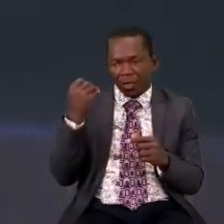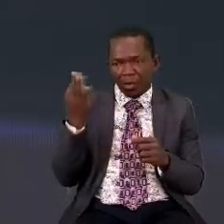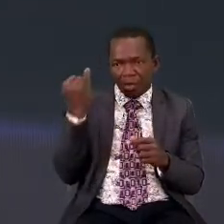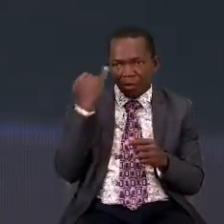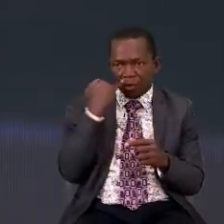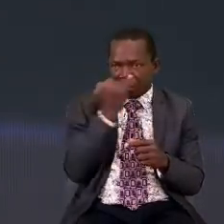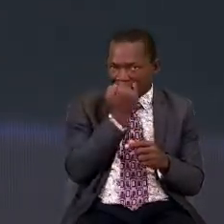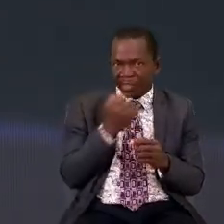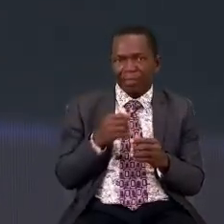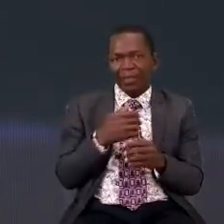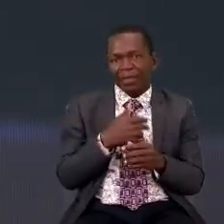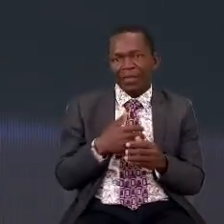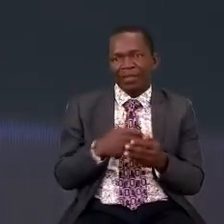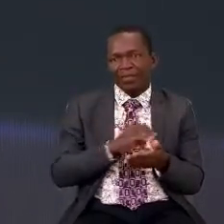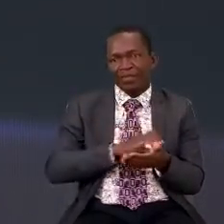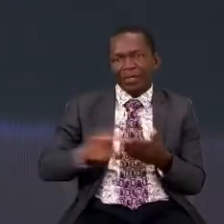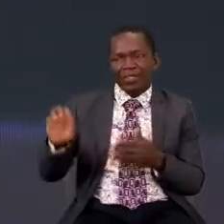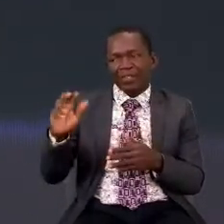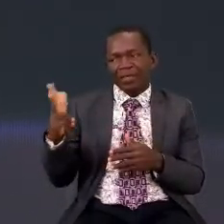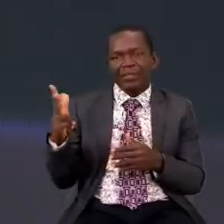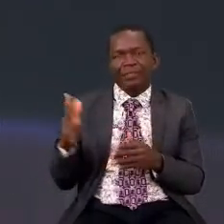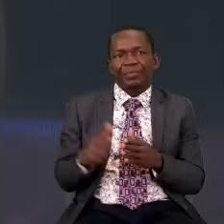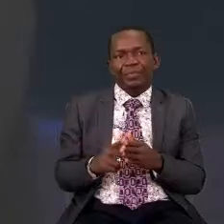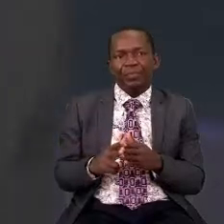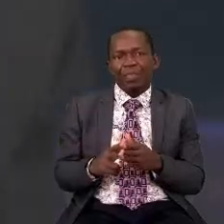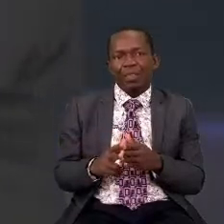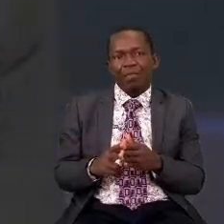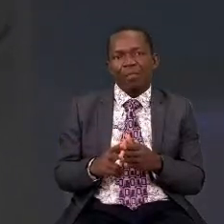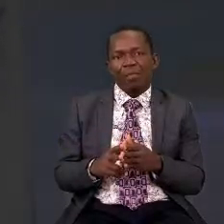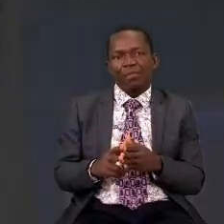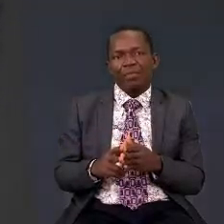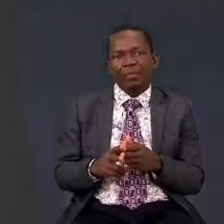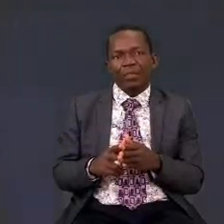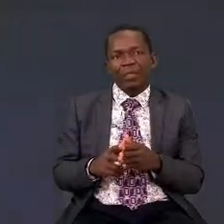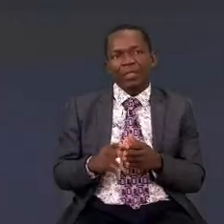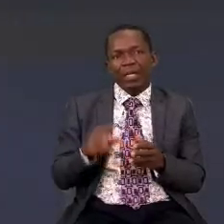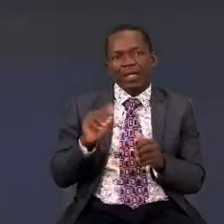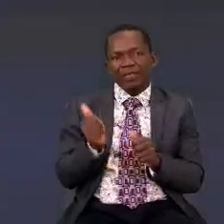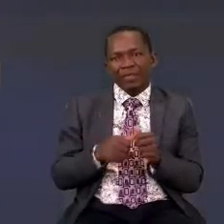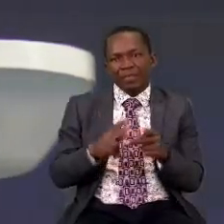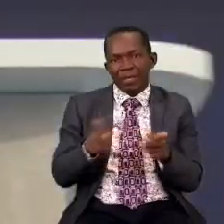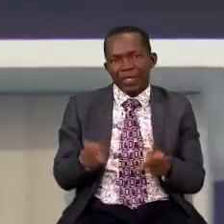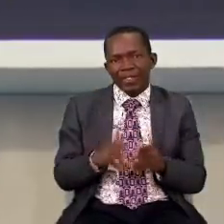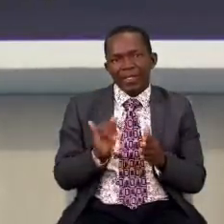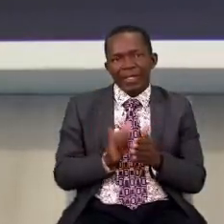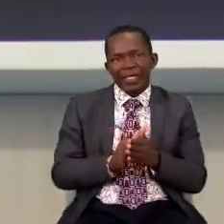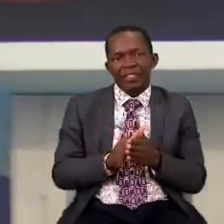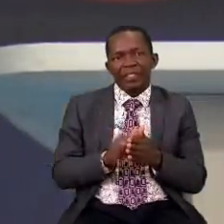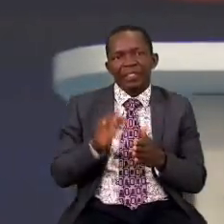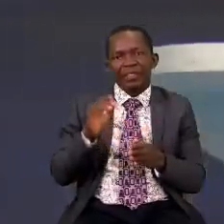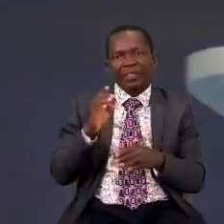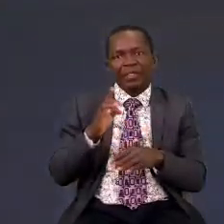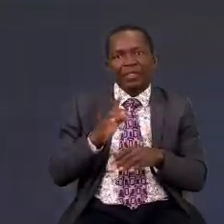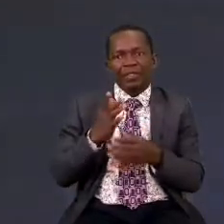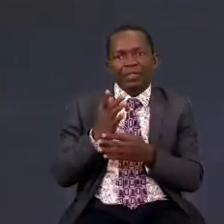foot shall tread upon, every place. If you stand in a local